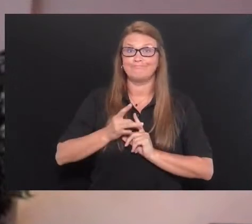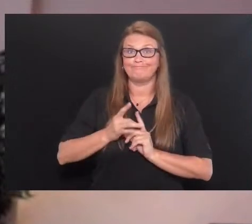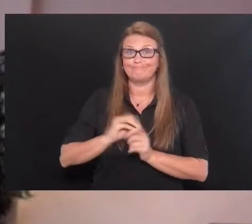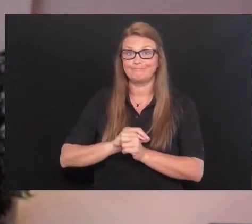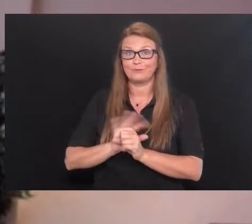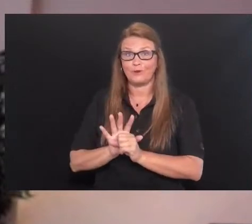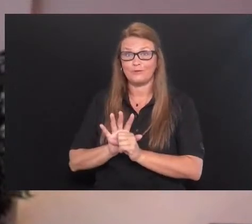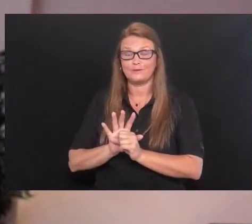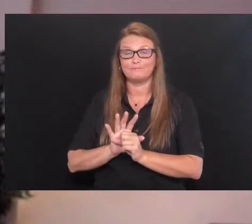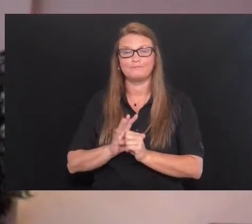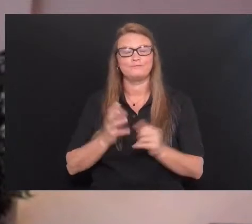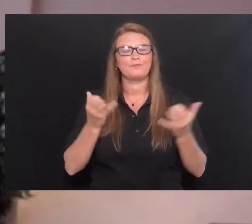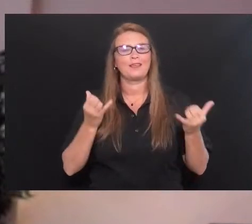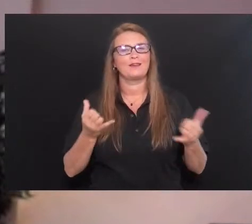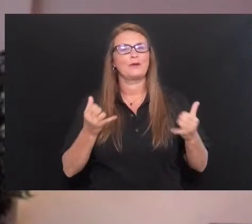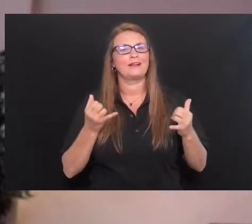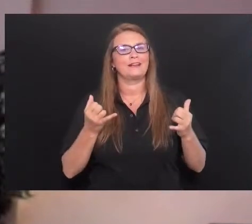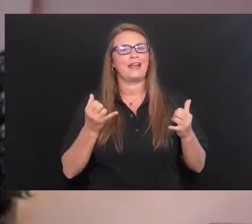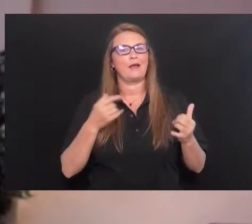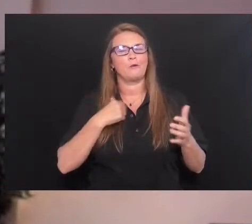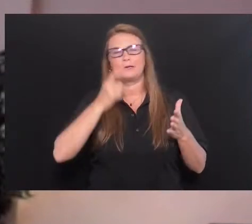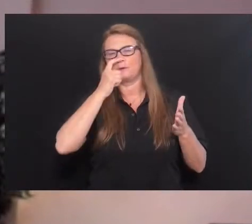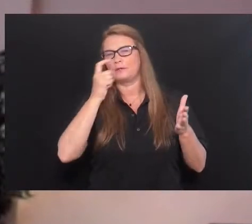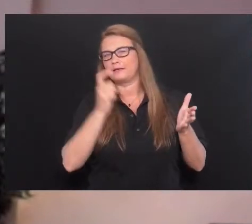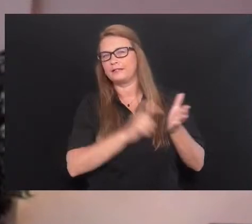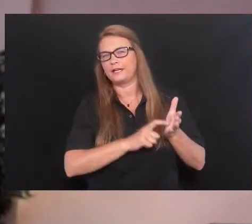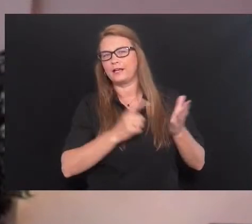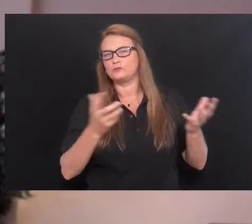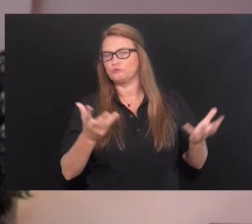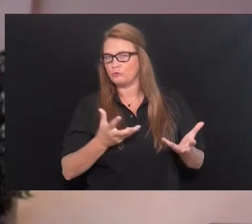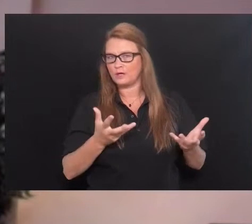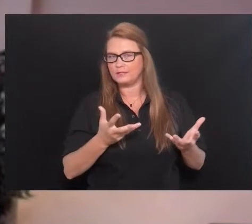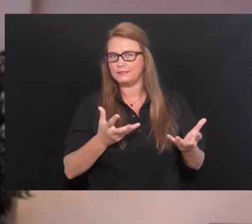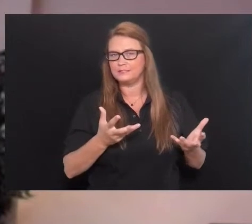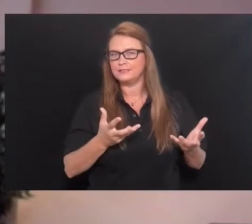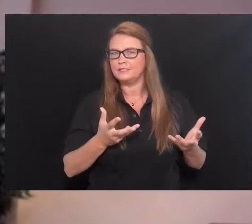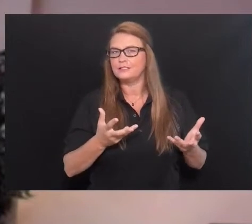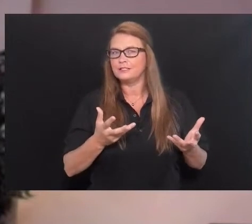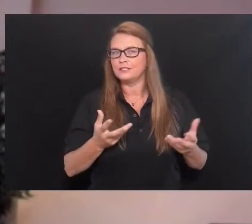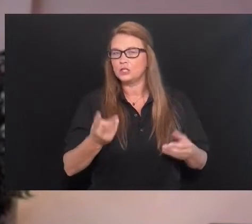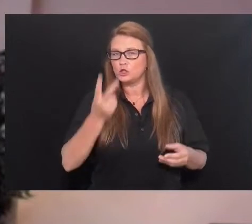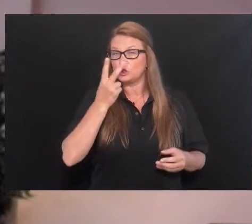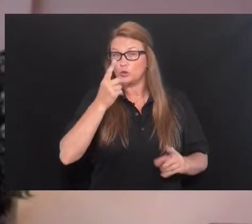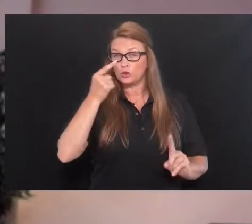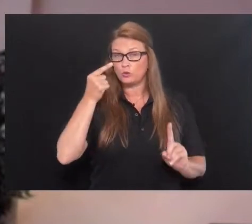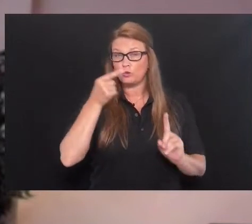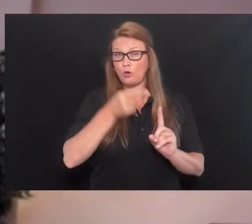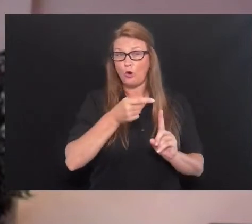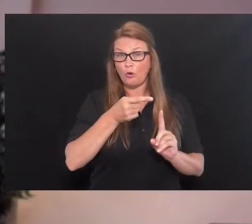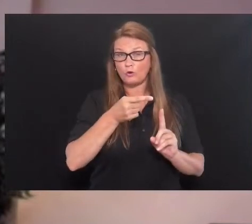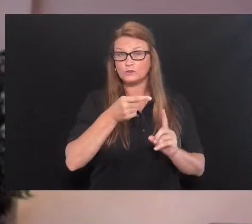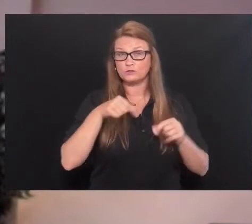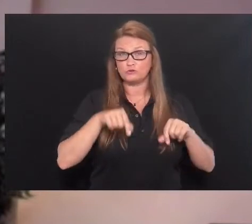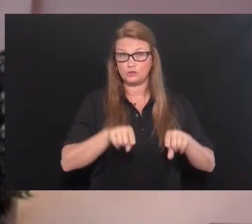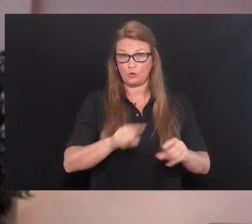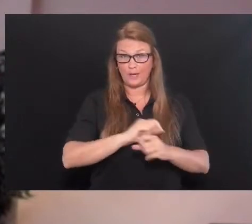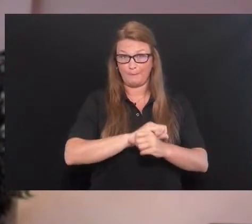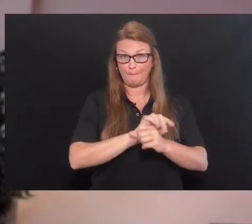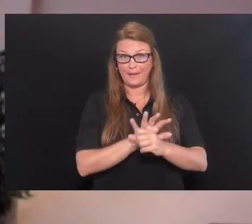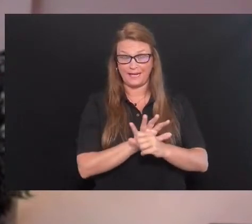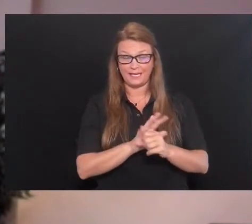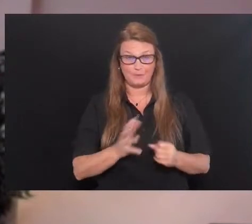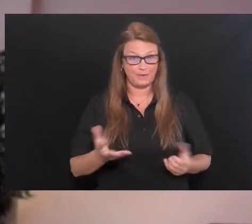to recognize, what the governor said, which is, our two goals in this pandemic at the